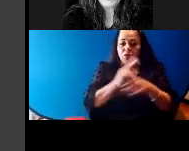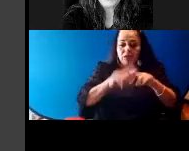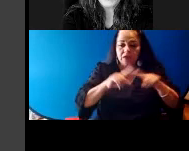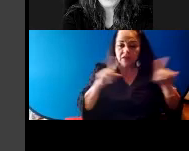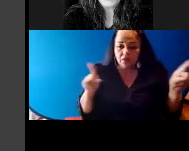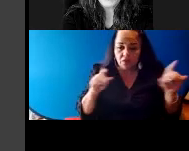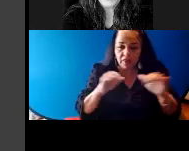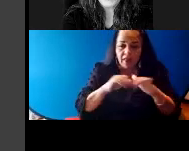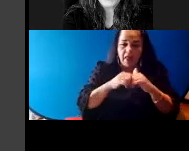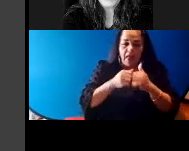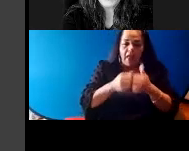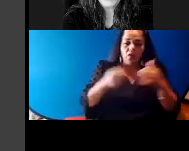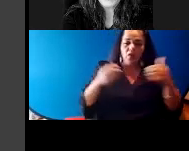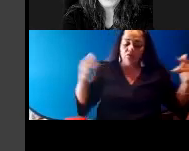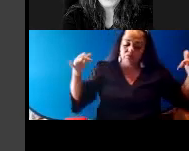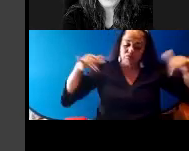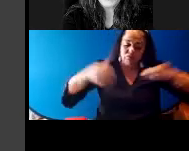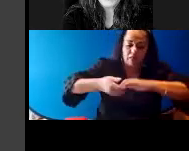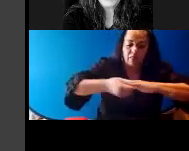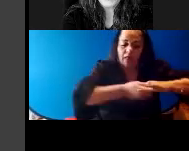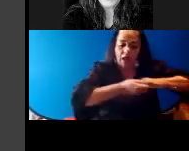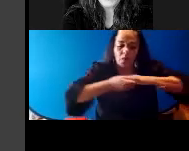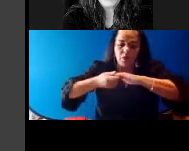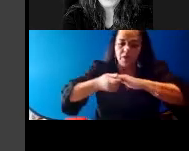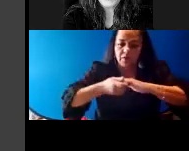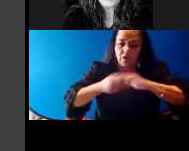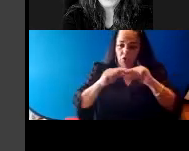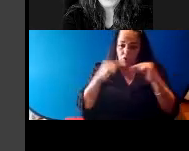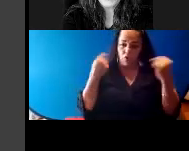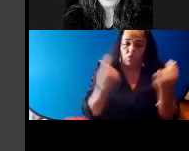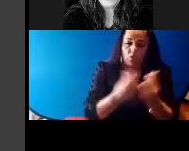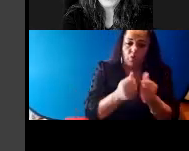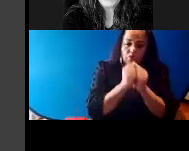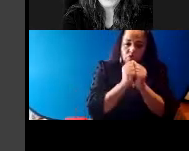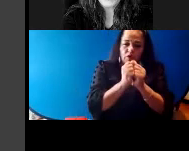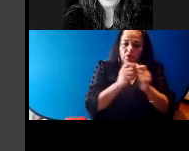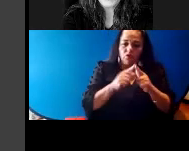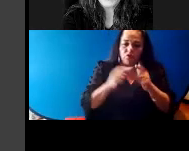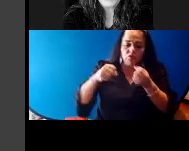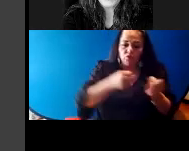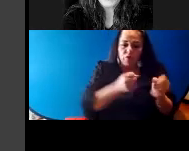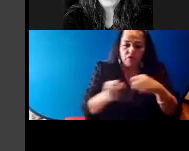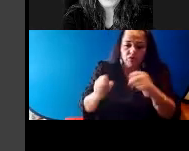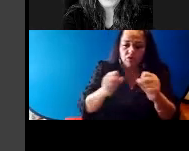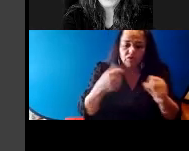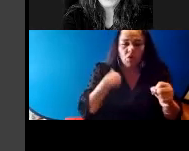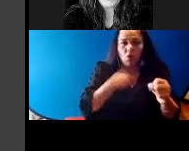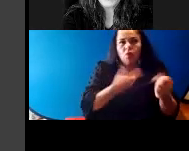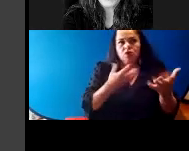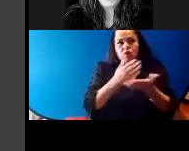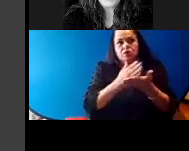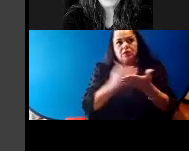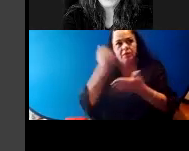get your collaborative bodies together and as you plan and strategize, we just wanted to uplift some of the different ways that this can play